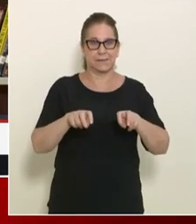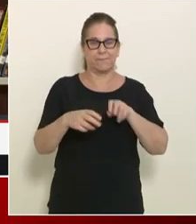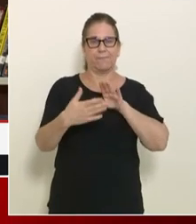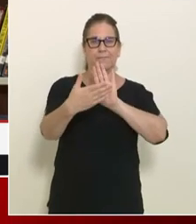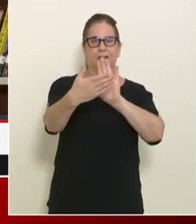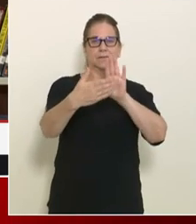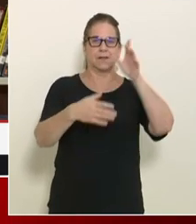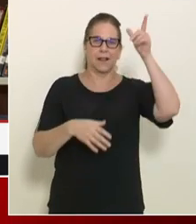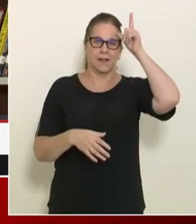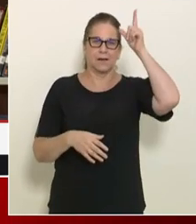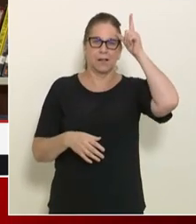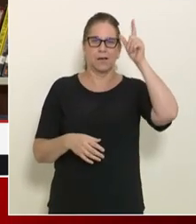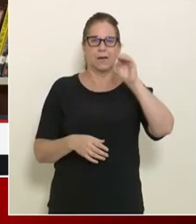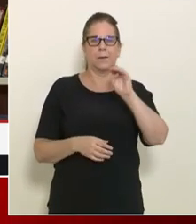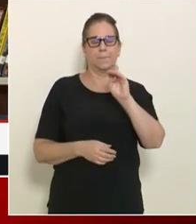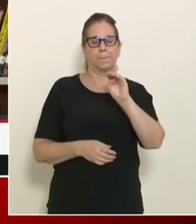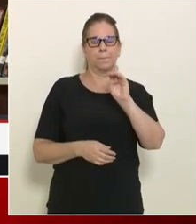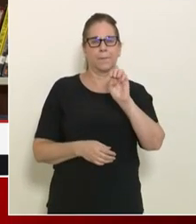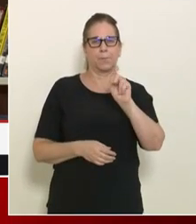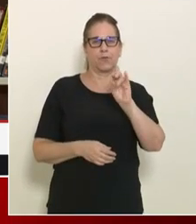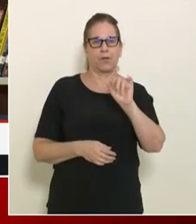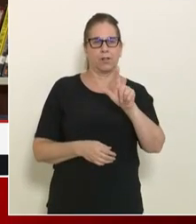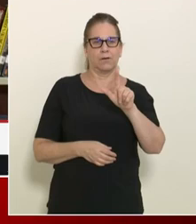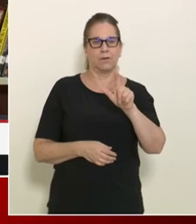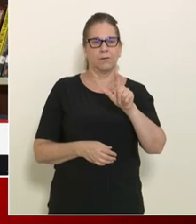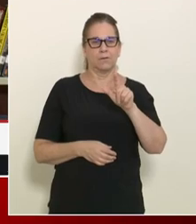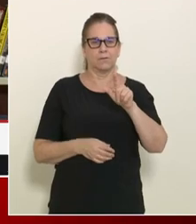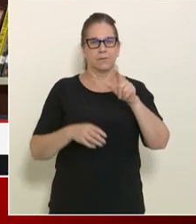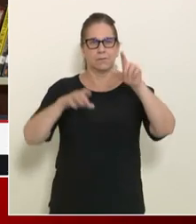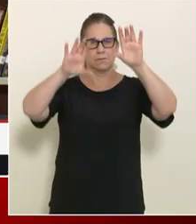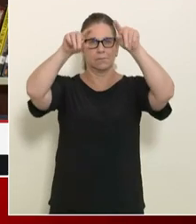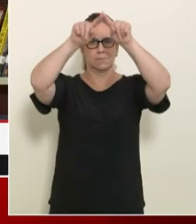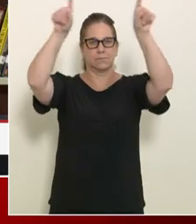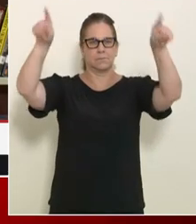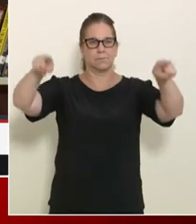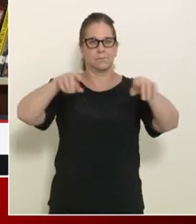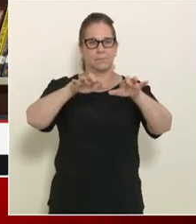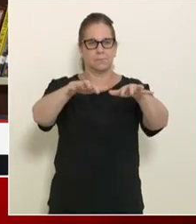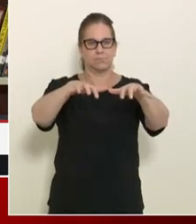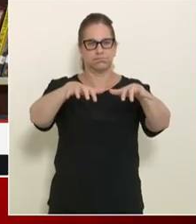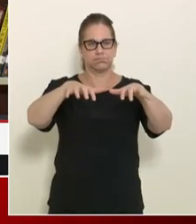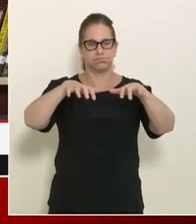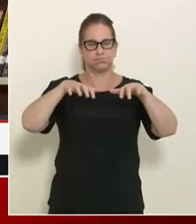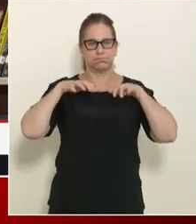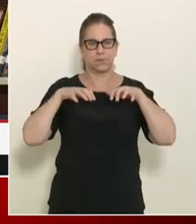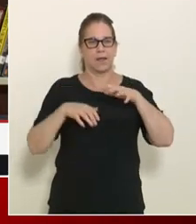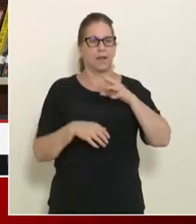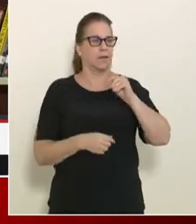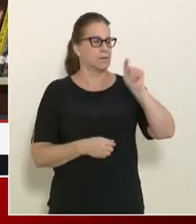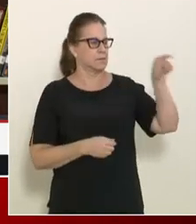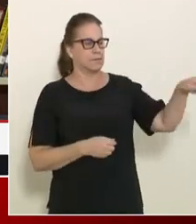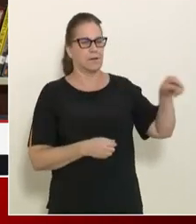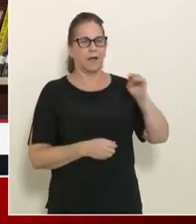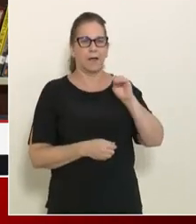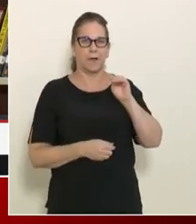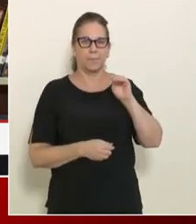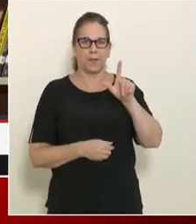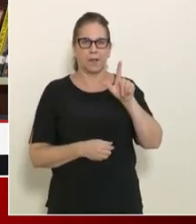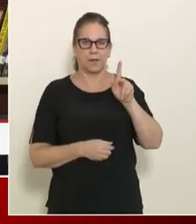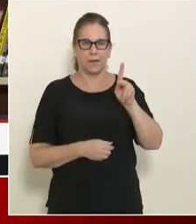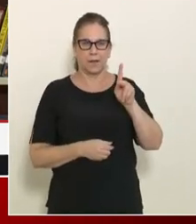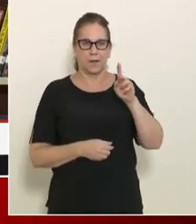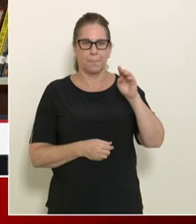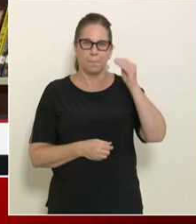a procession from the Lincoln to the Martin Luther King Memorial, which is, just over a block